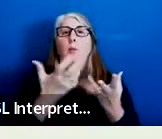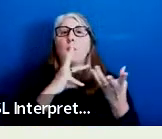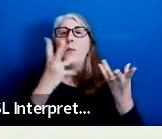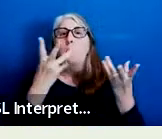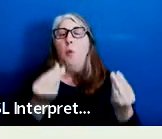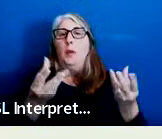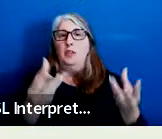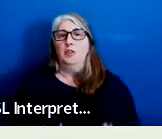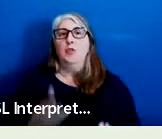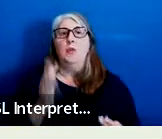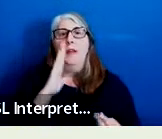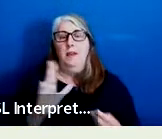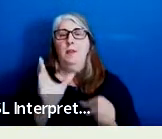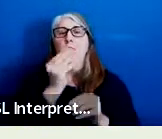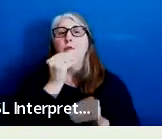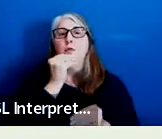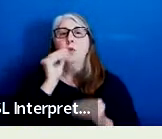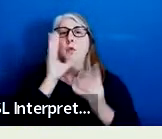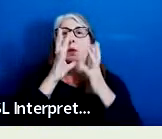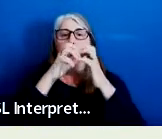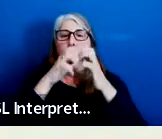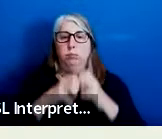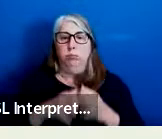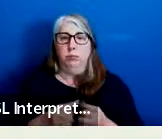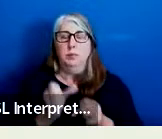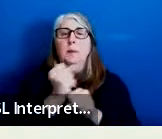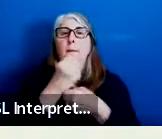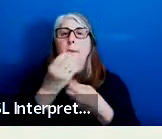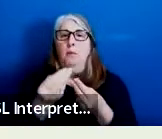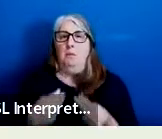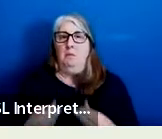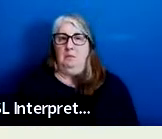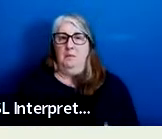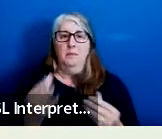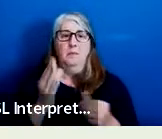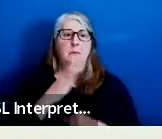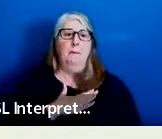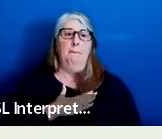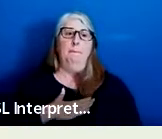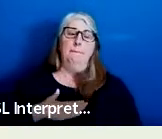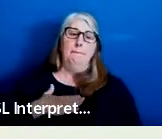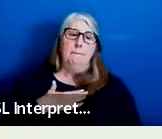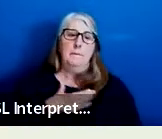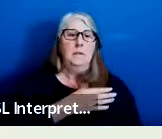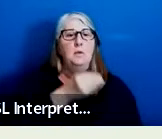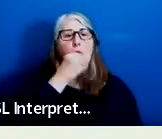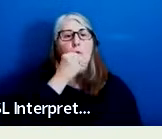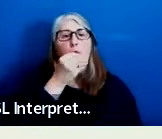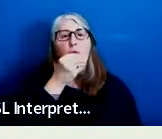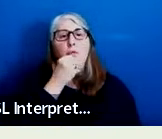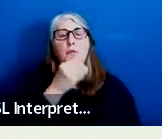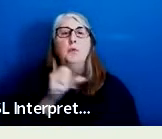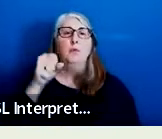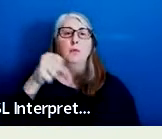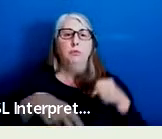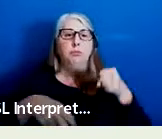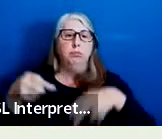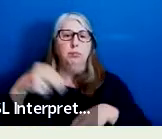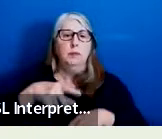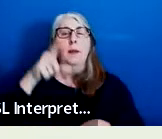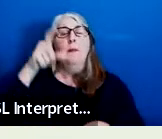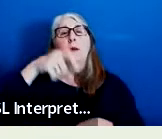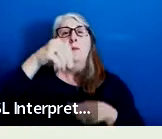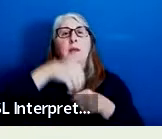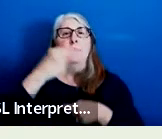created when food begins to decompose. Please, please, please, food scraps must be placed in the